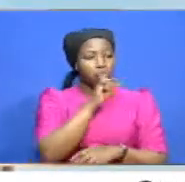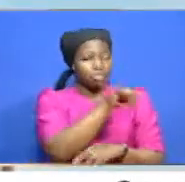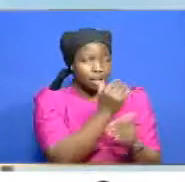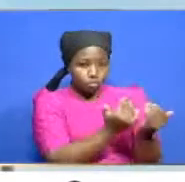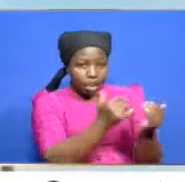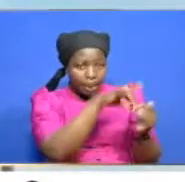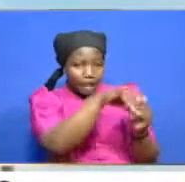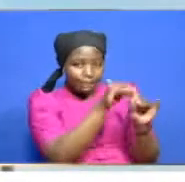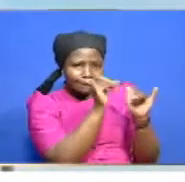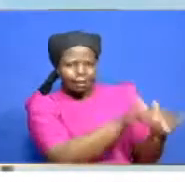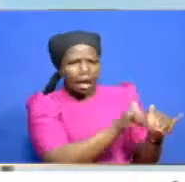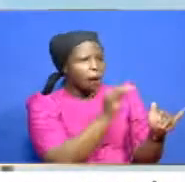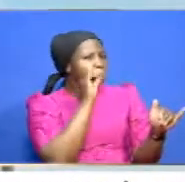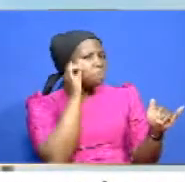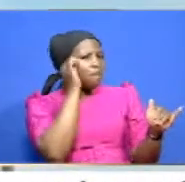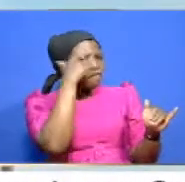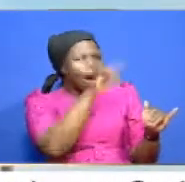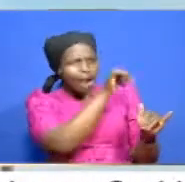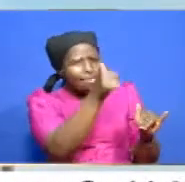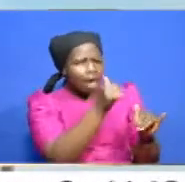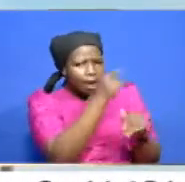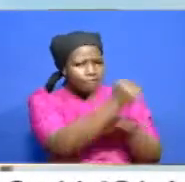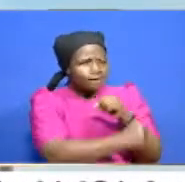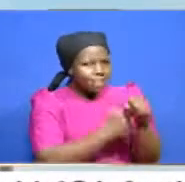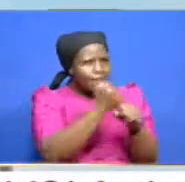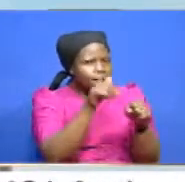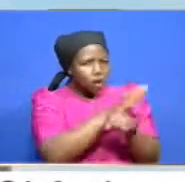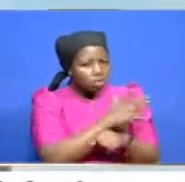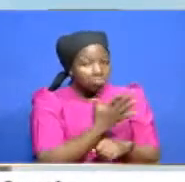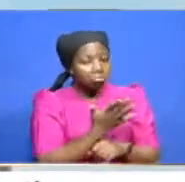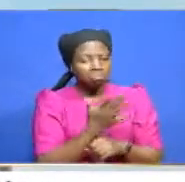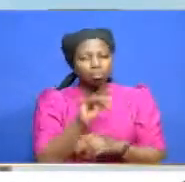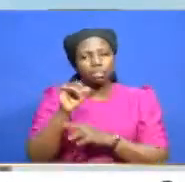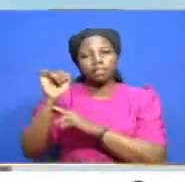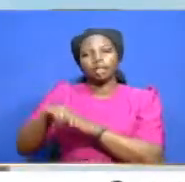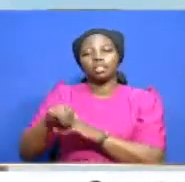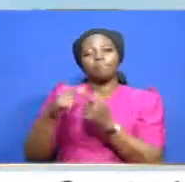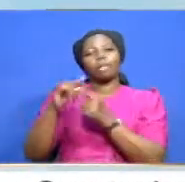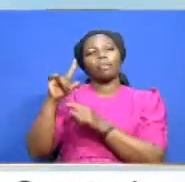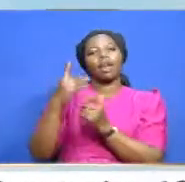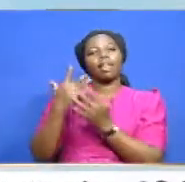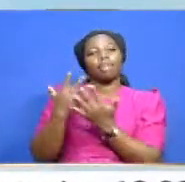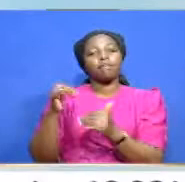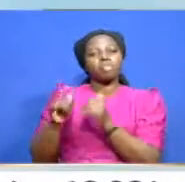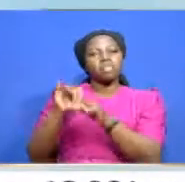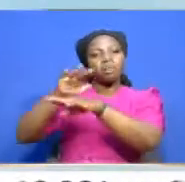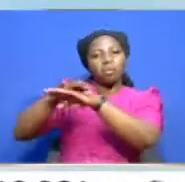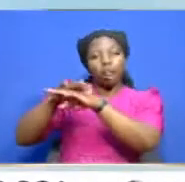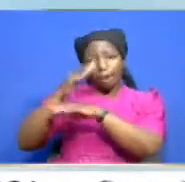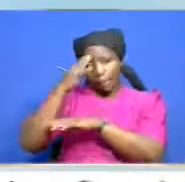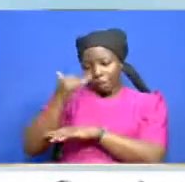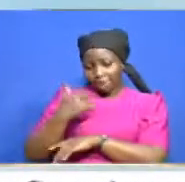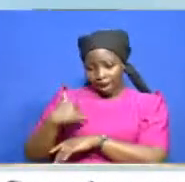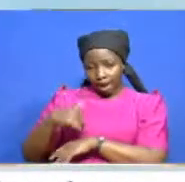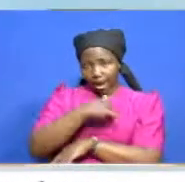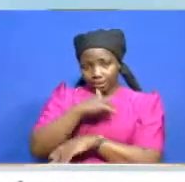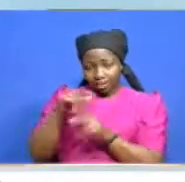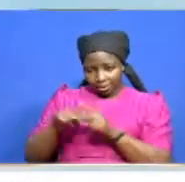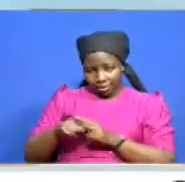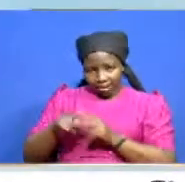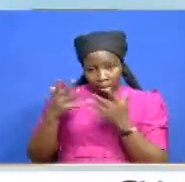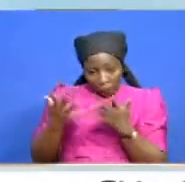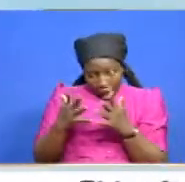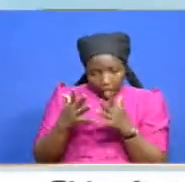home for an extra year. Mm. But one thing each which is good is that because we are going to start where we